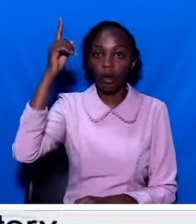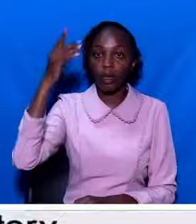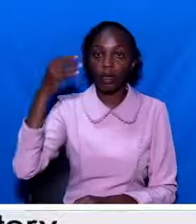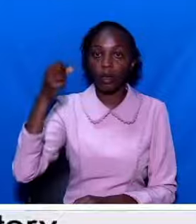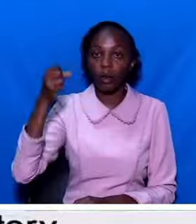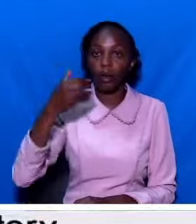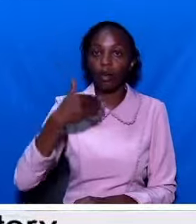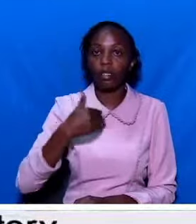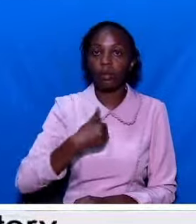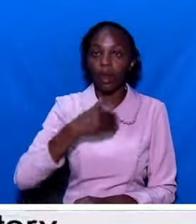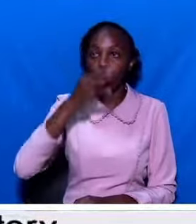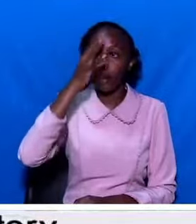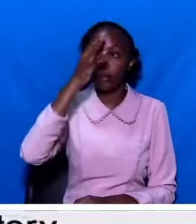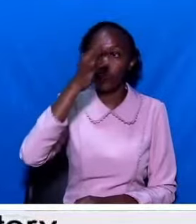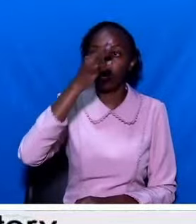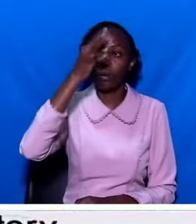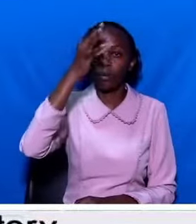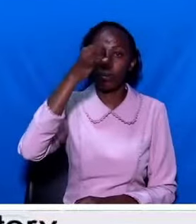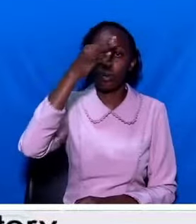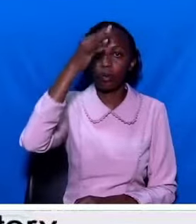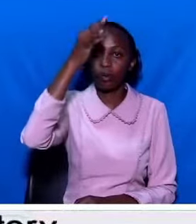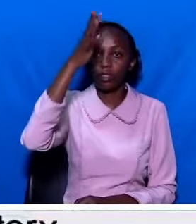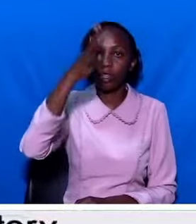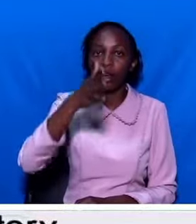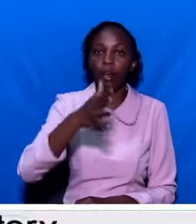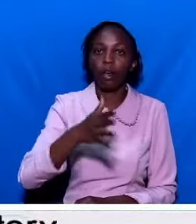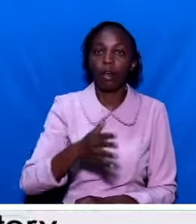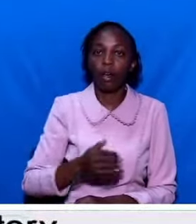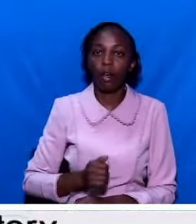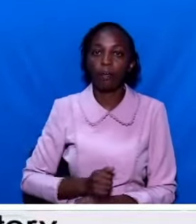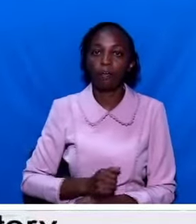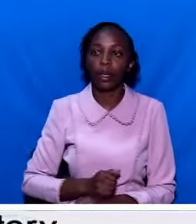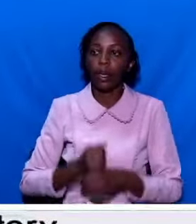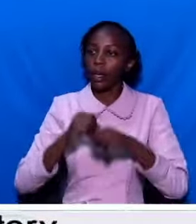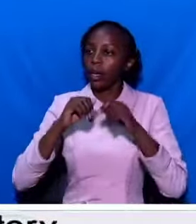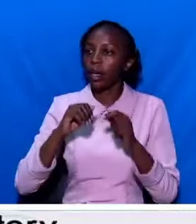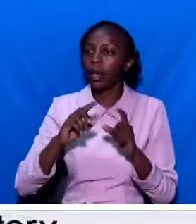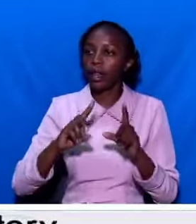he holds my future.